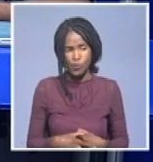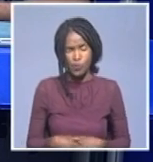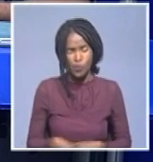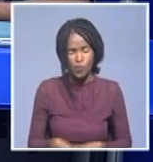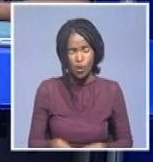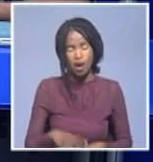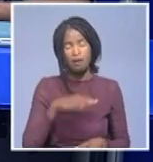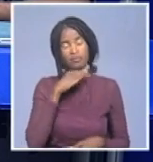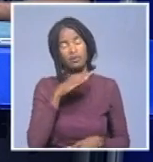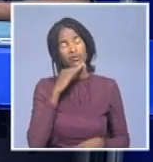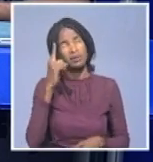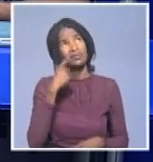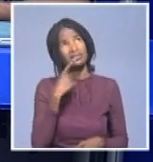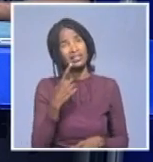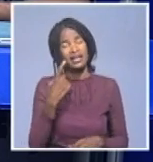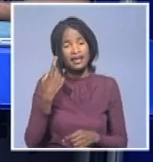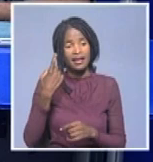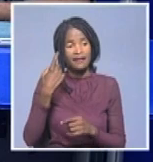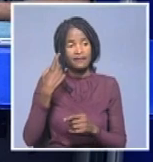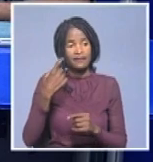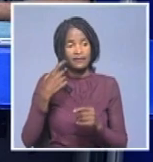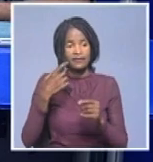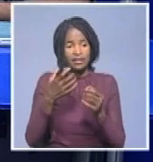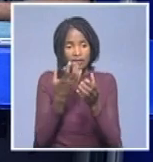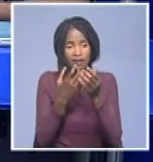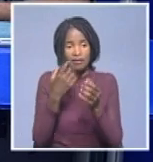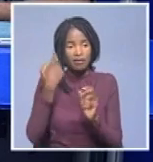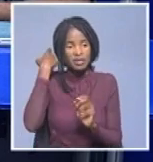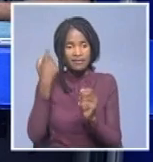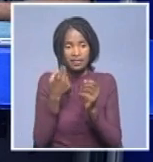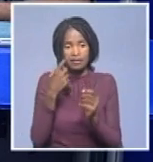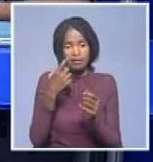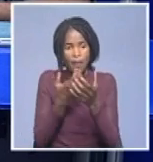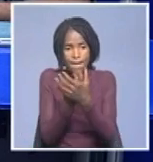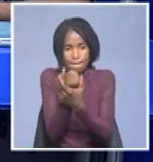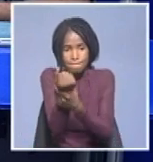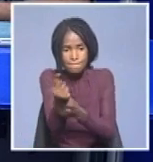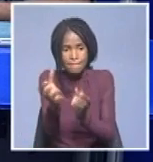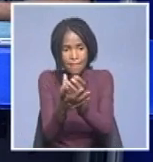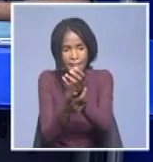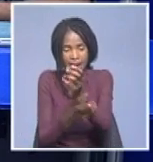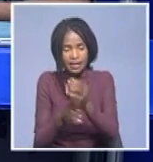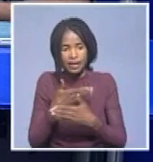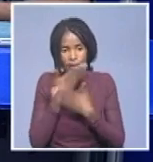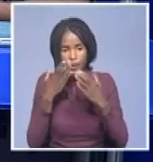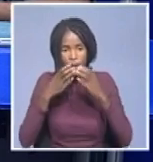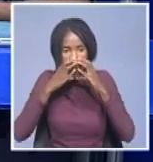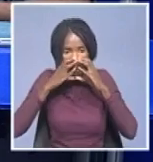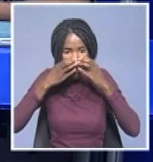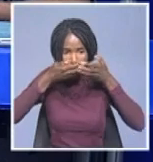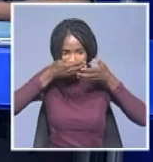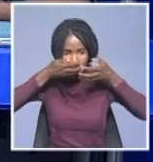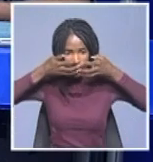that claims that the ministry is not having masks nor gloves in stock. So if we